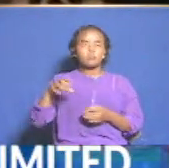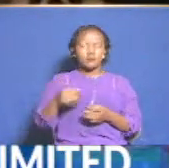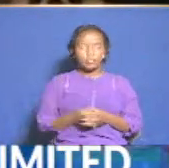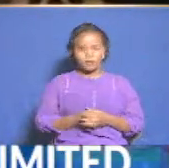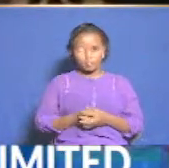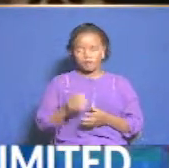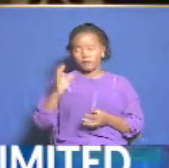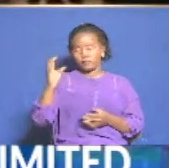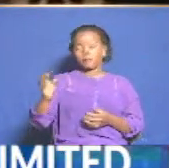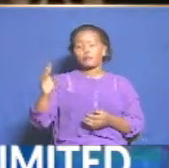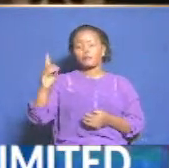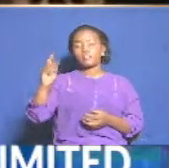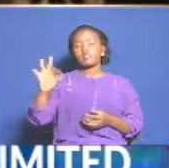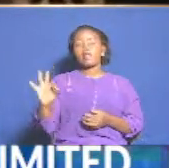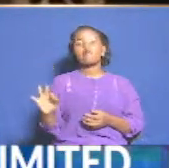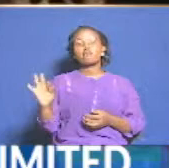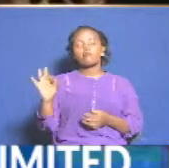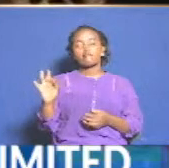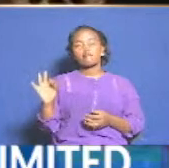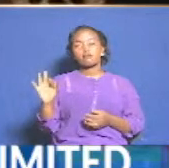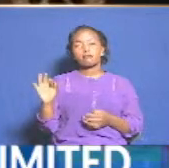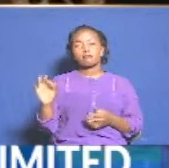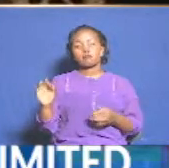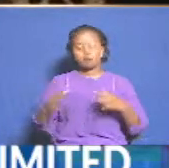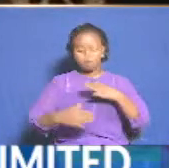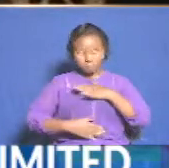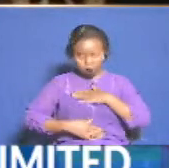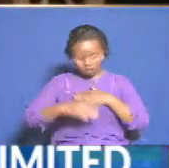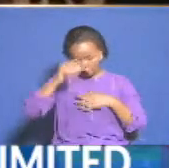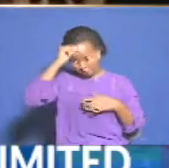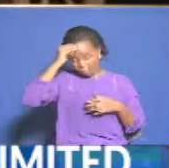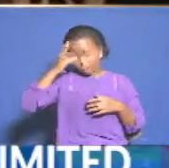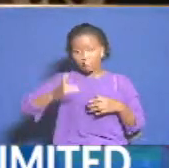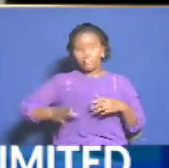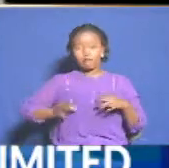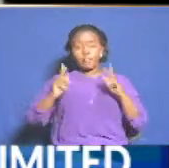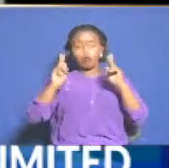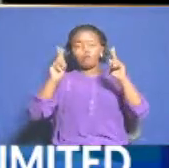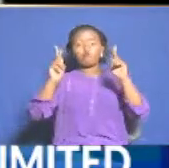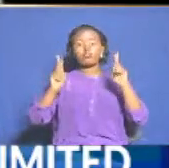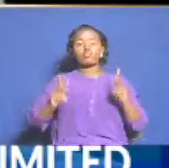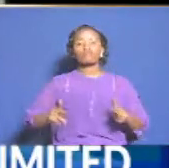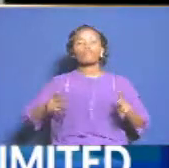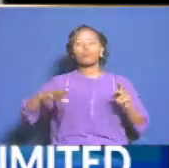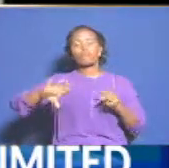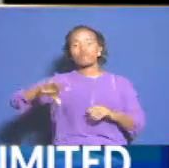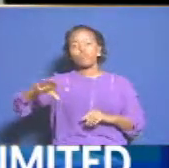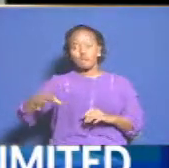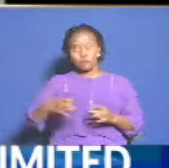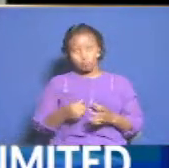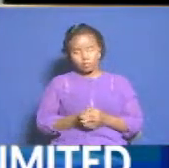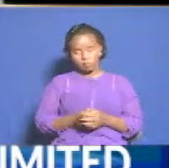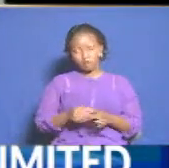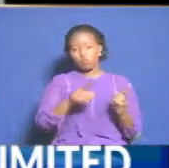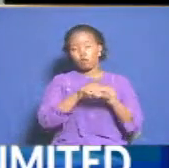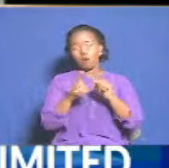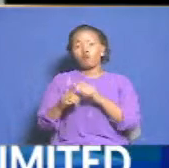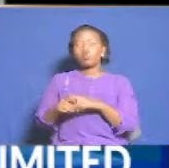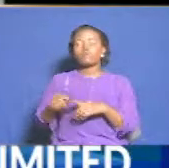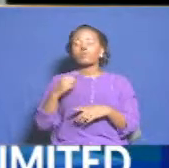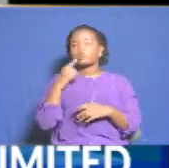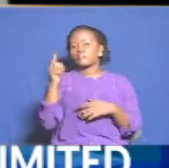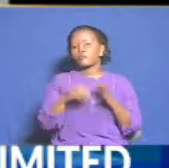CDF, His Excellency, the Governor of Kisumu County. We wish that only those